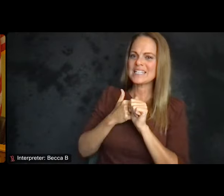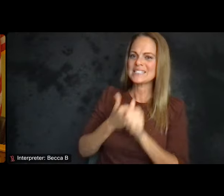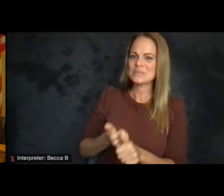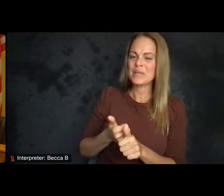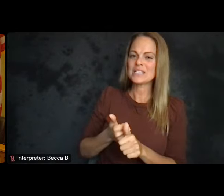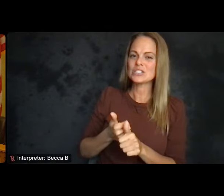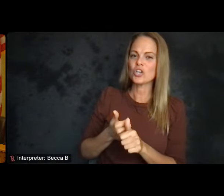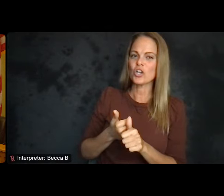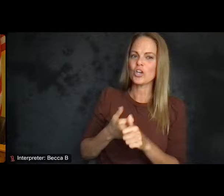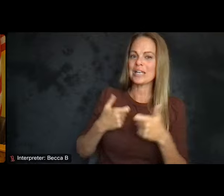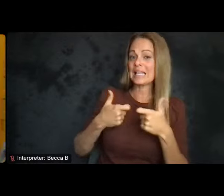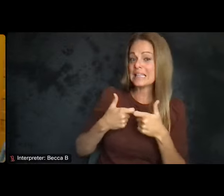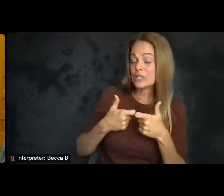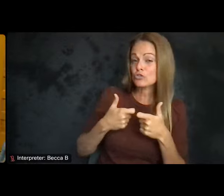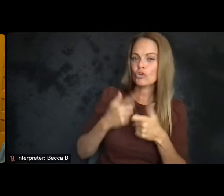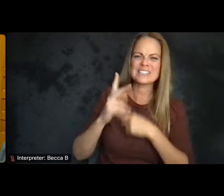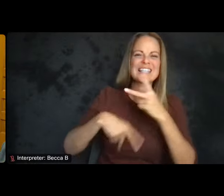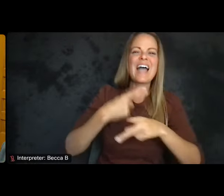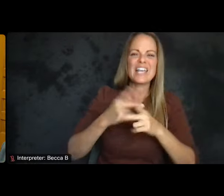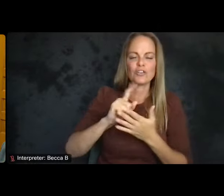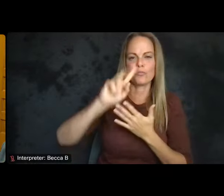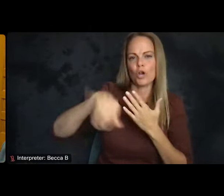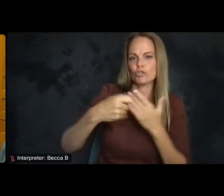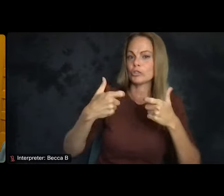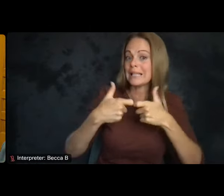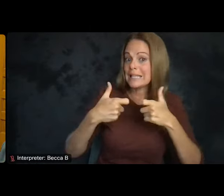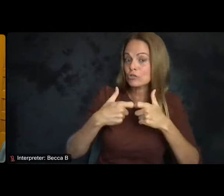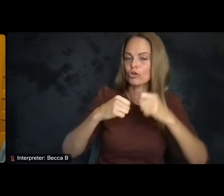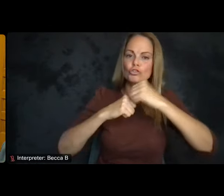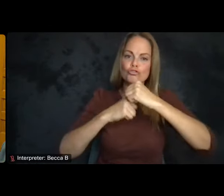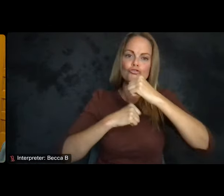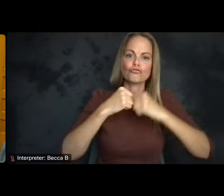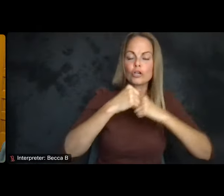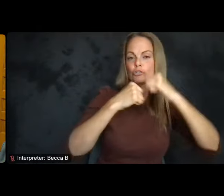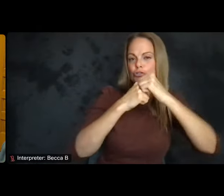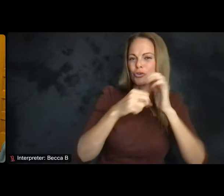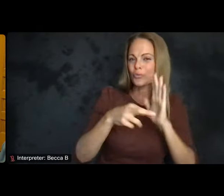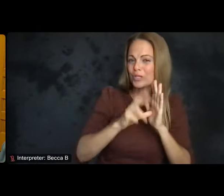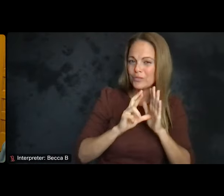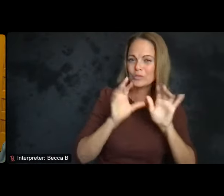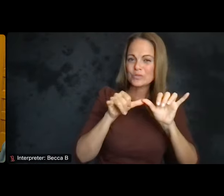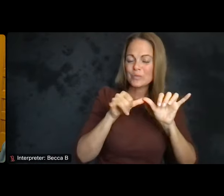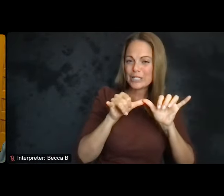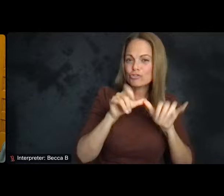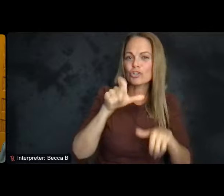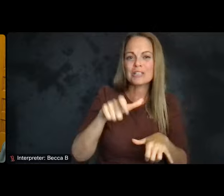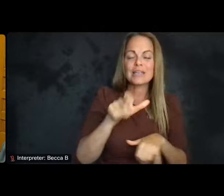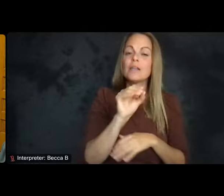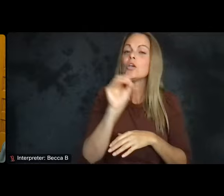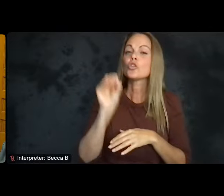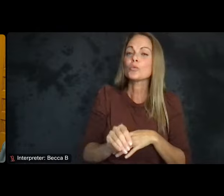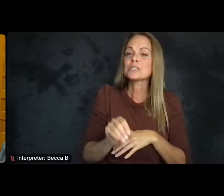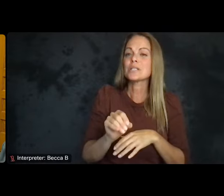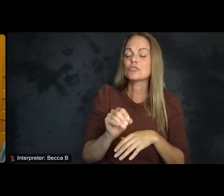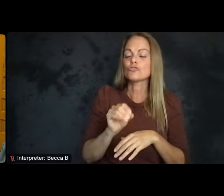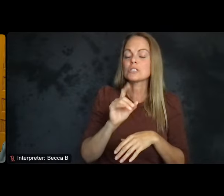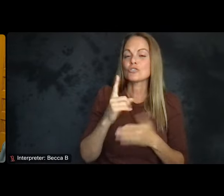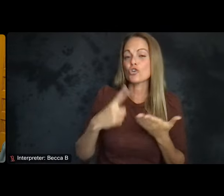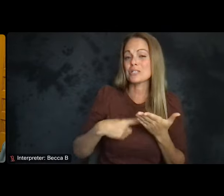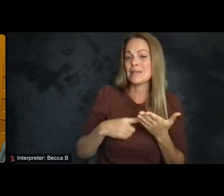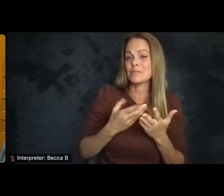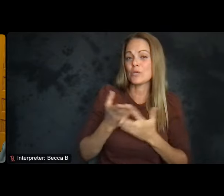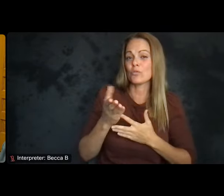electrical involved? Is there other structural engineering reviews that need to be done? The percentages are sometimes through D